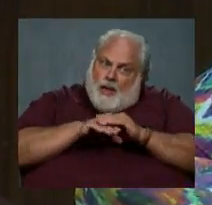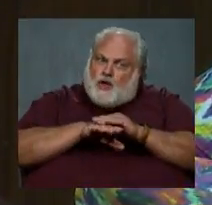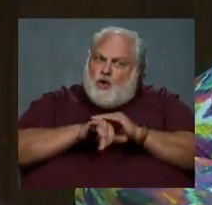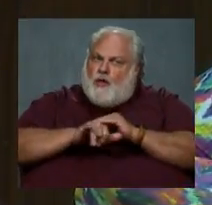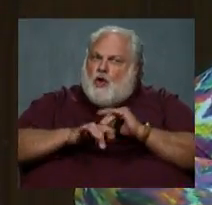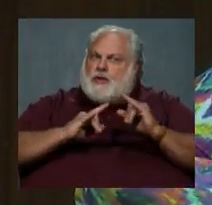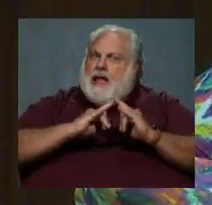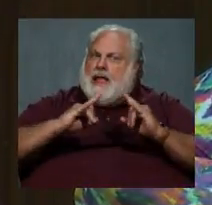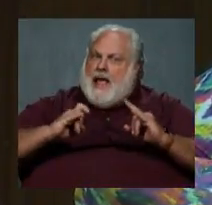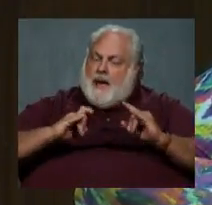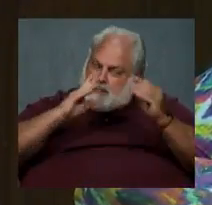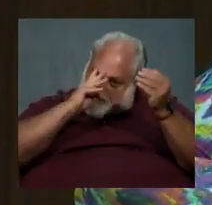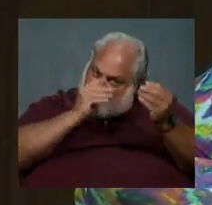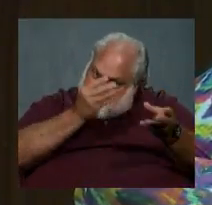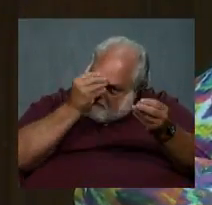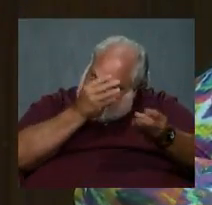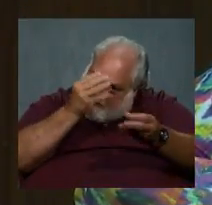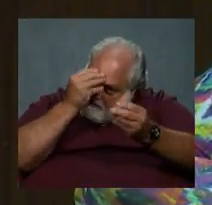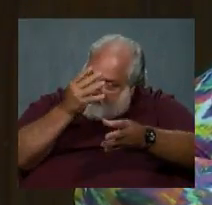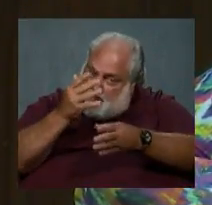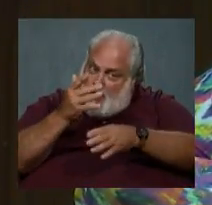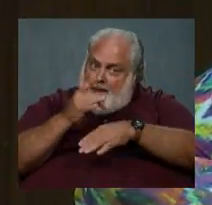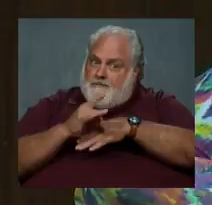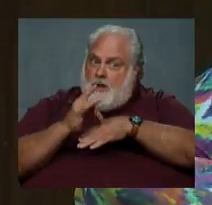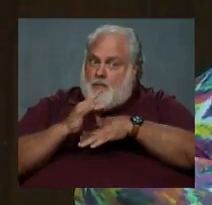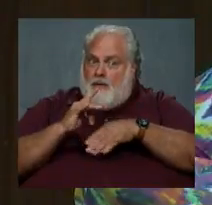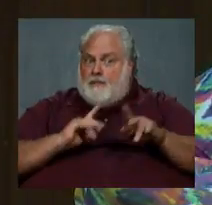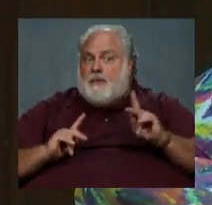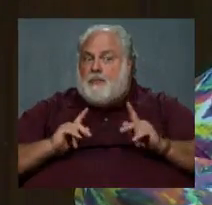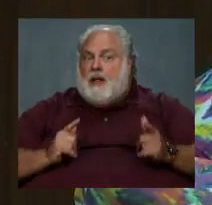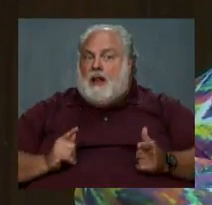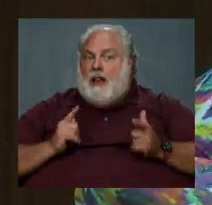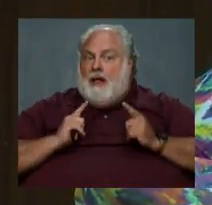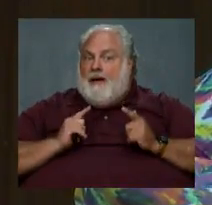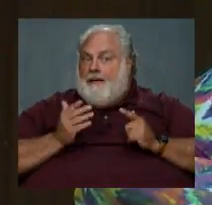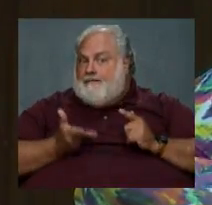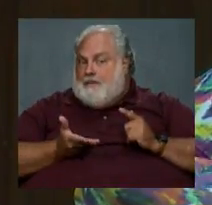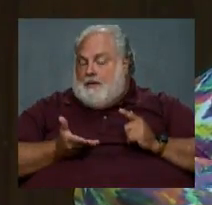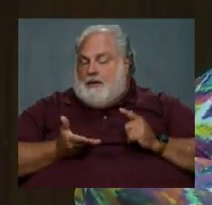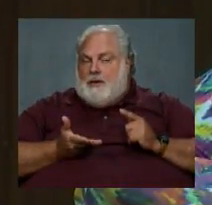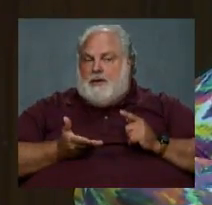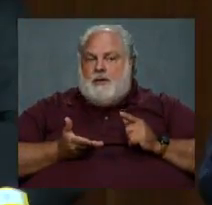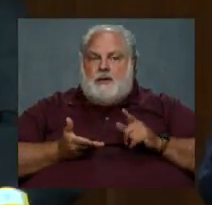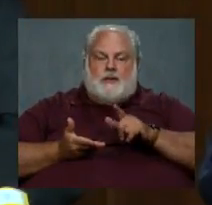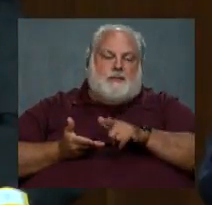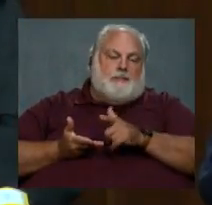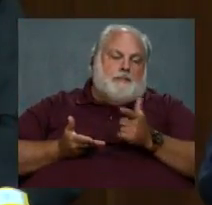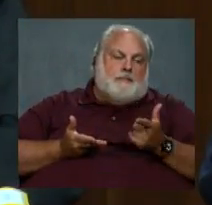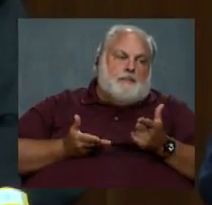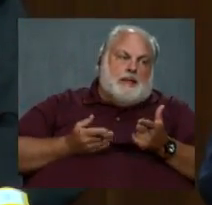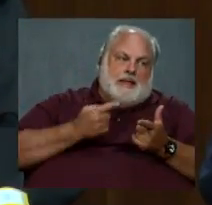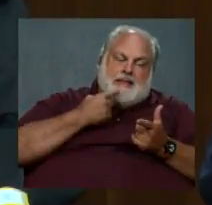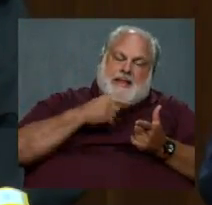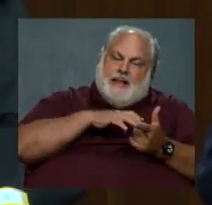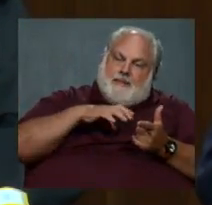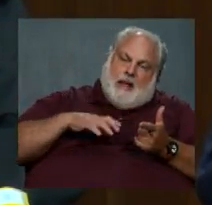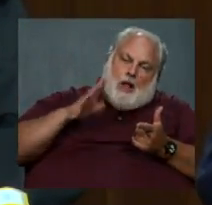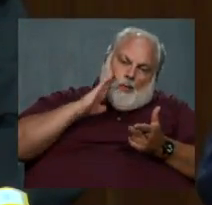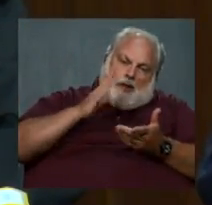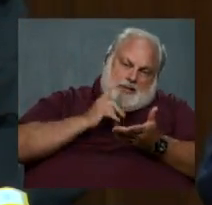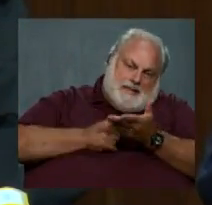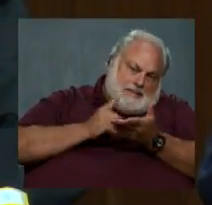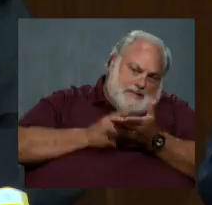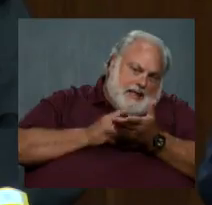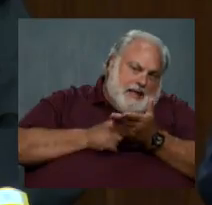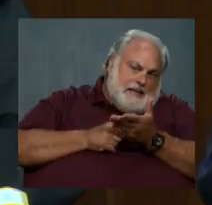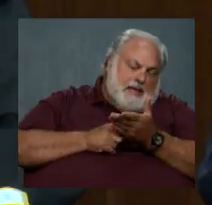those camps to make information available to people that are living in them? That's something that I think the committee will discuss,